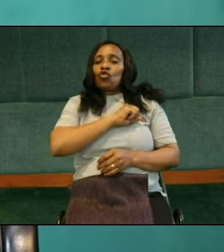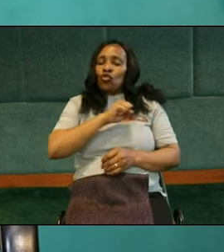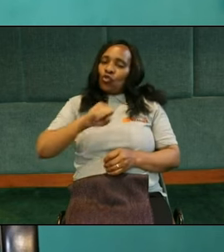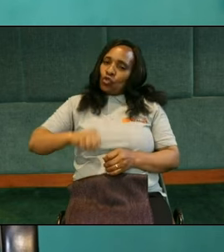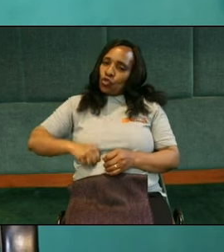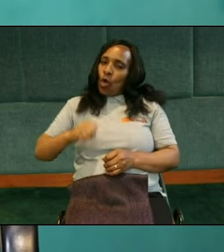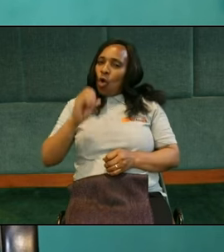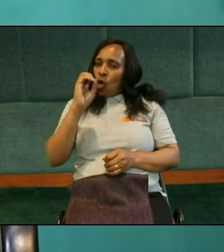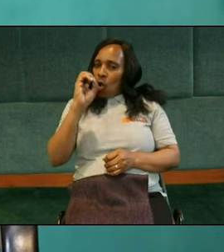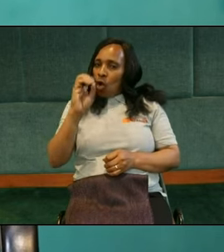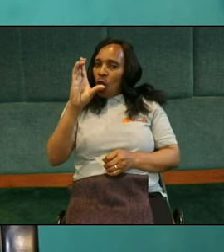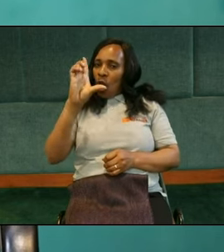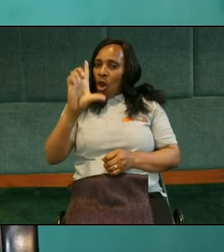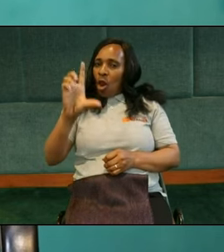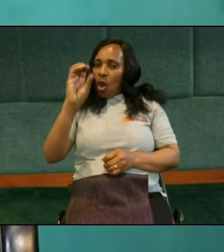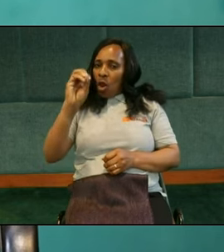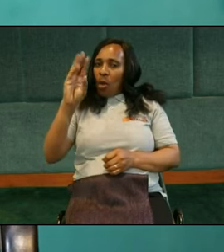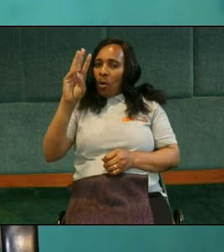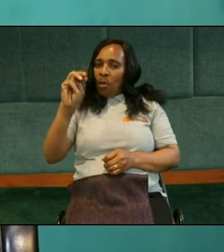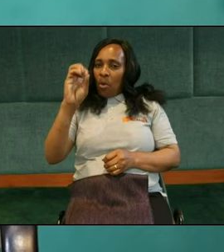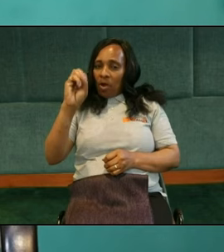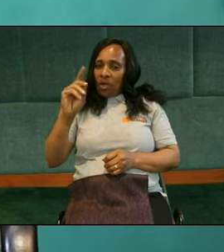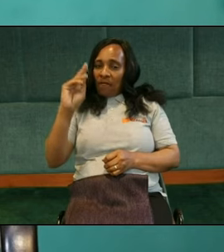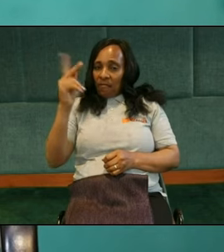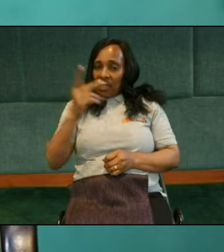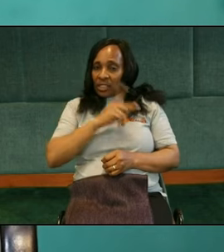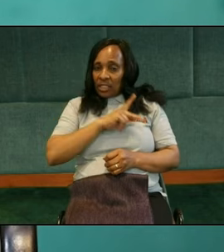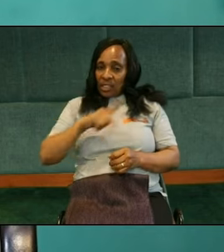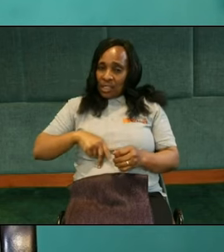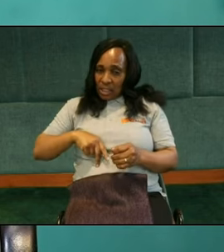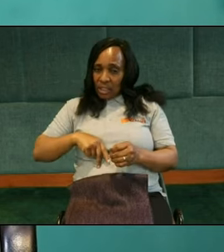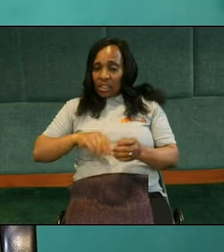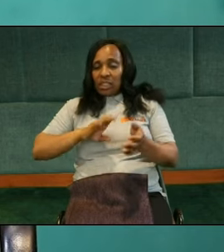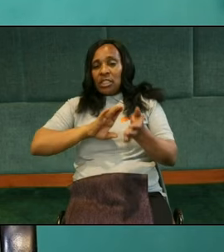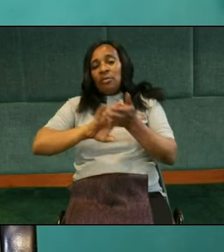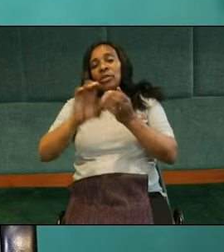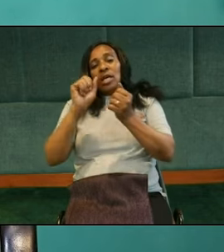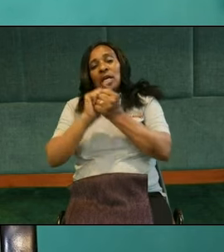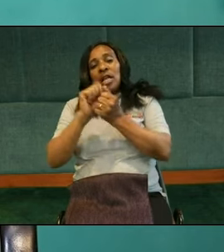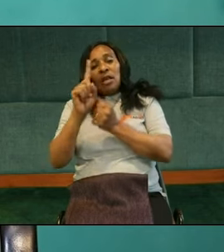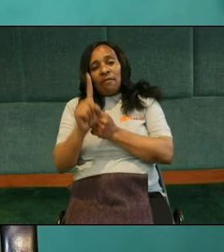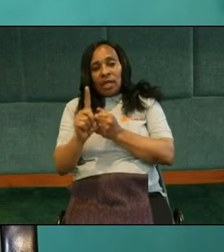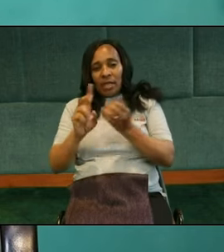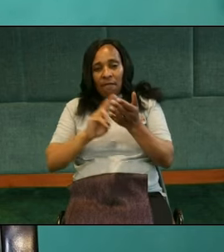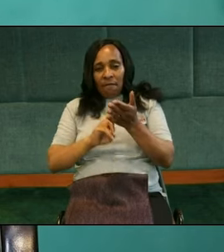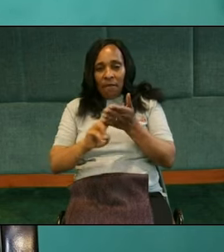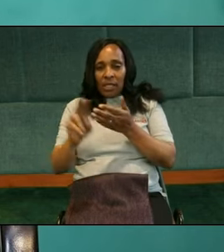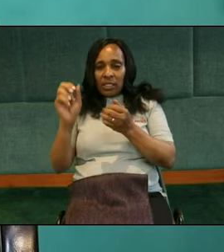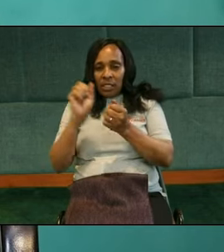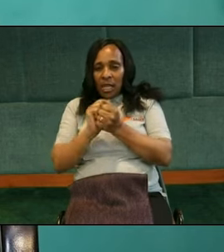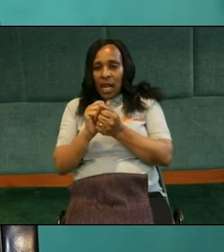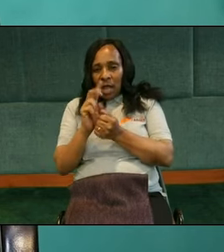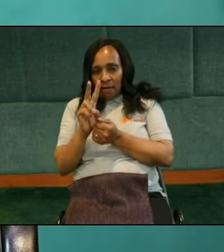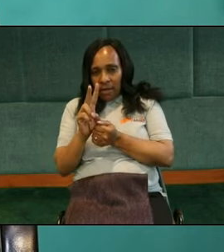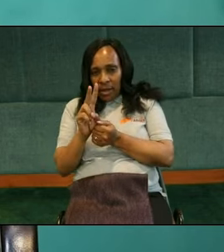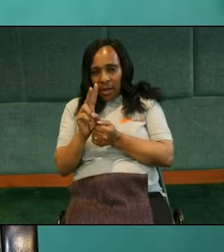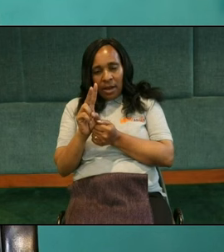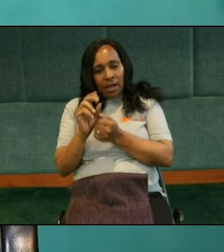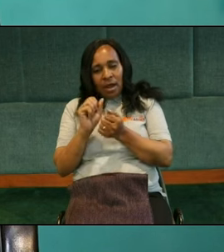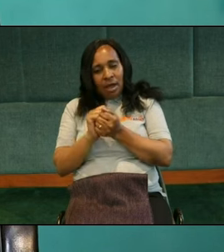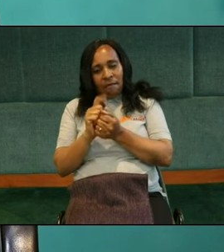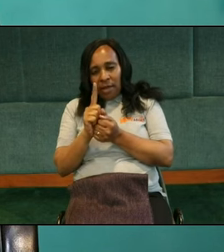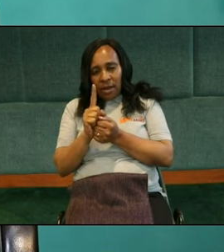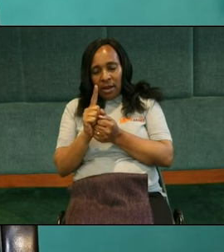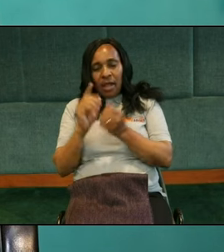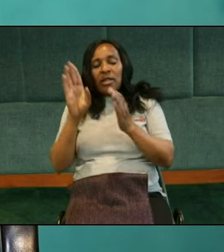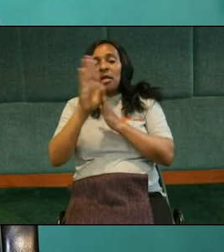From the book of 1 Kings chapter 11. And I'd like us to read 1 Kings 11 verse 11. The